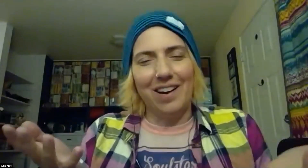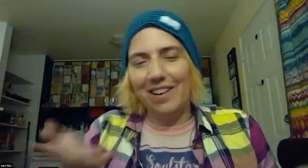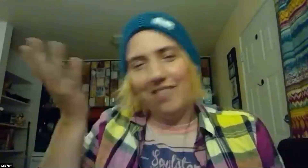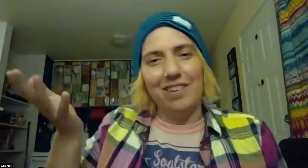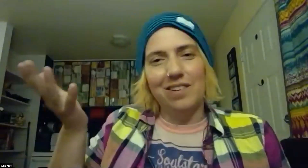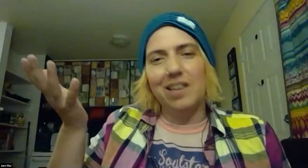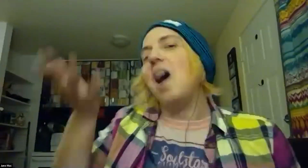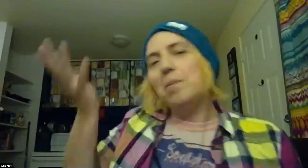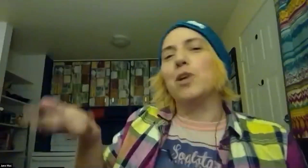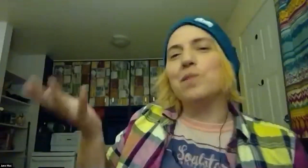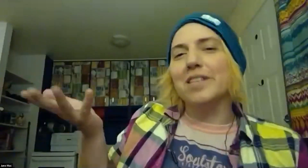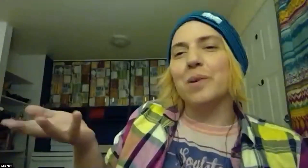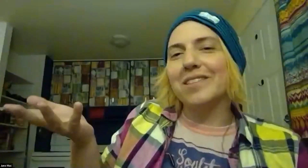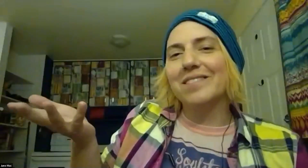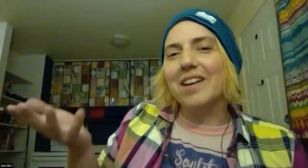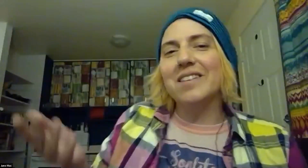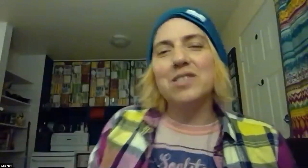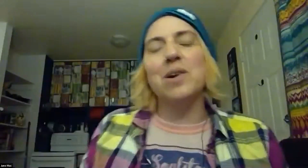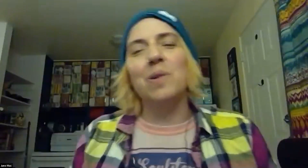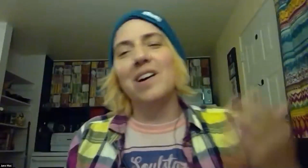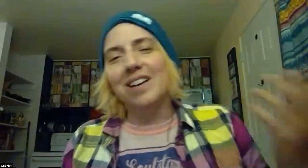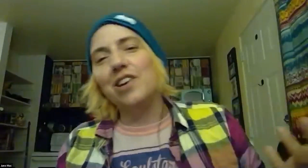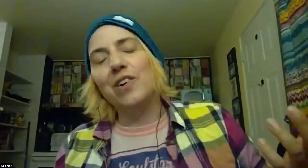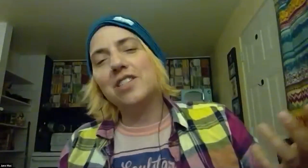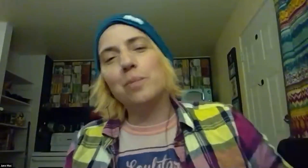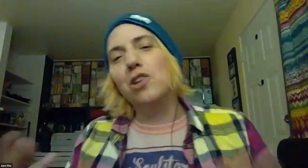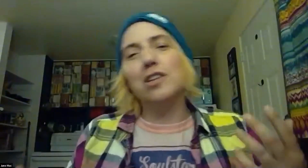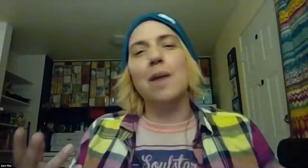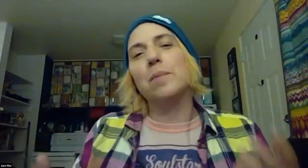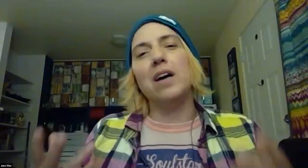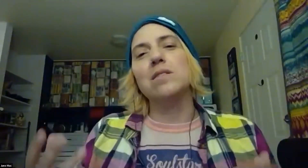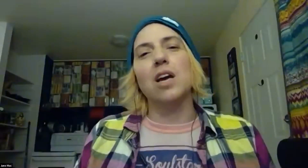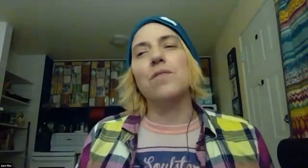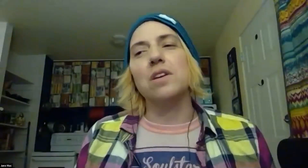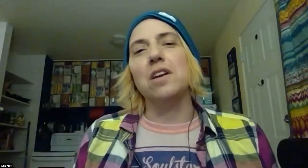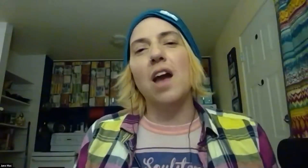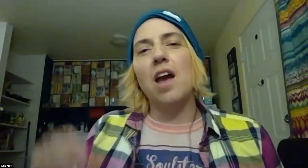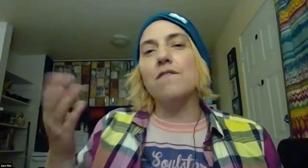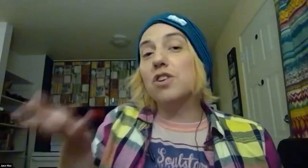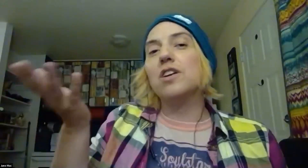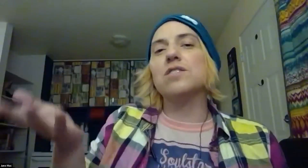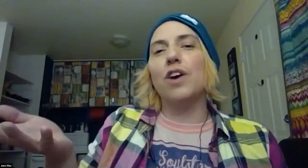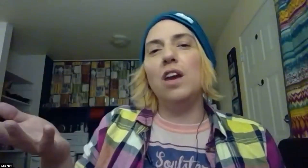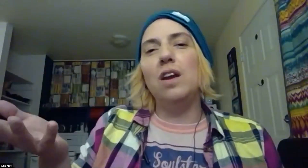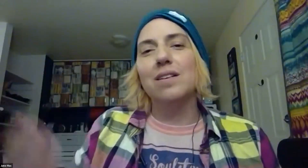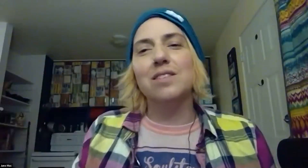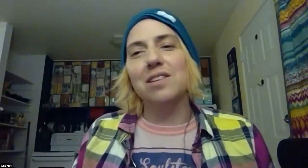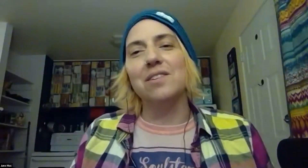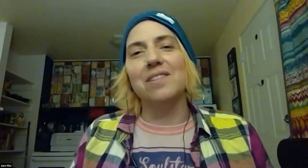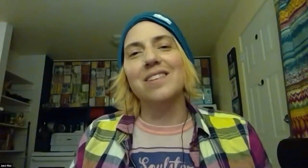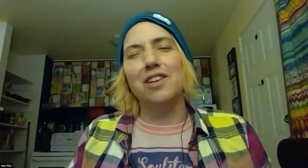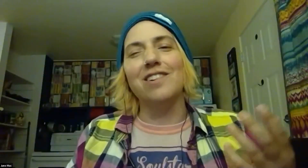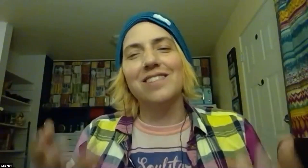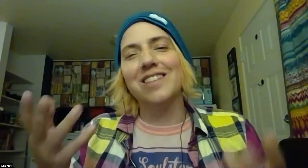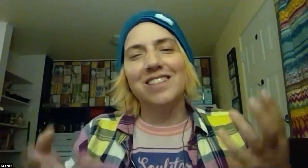well, I'm going to go with this one. Right. So, it took me a long time to balance out the everything is funny